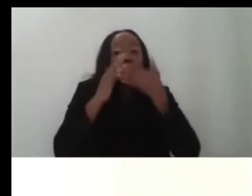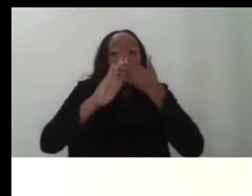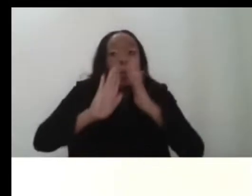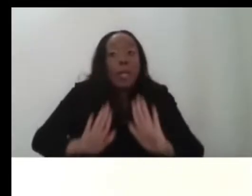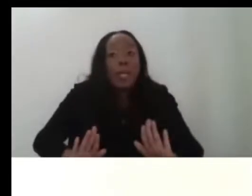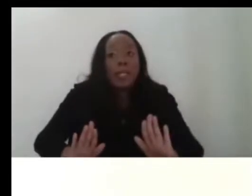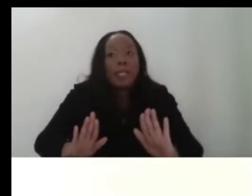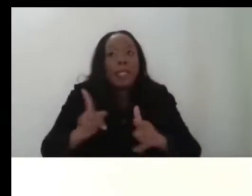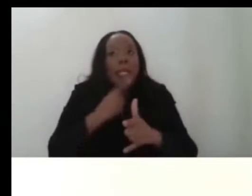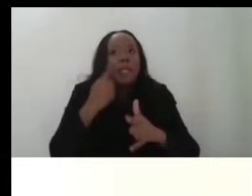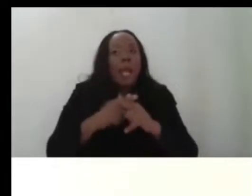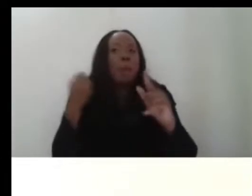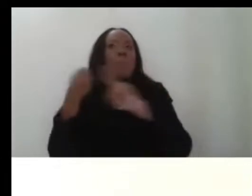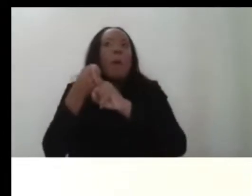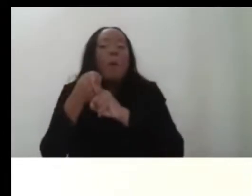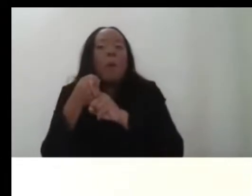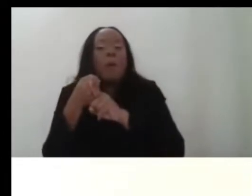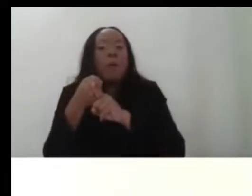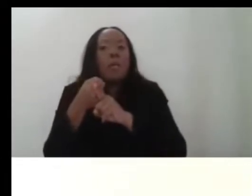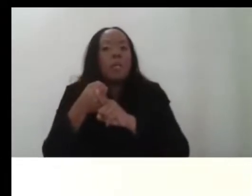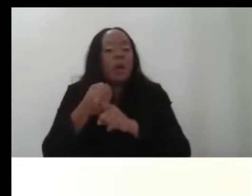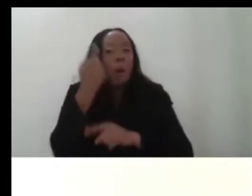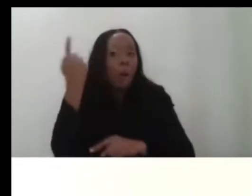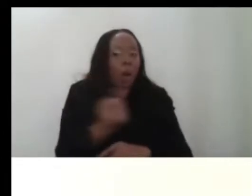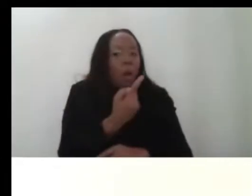year. Don't let your guard down.